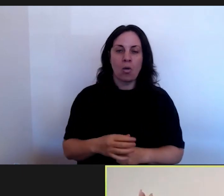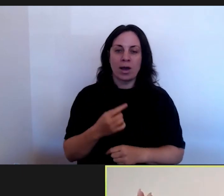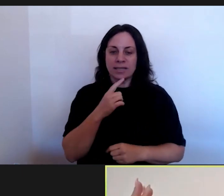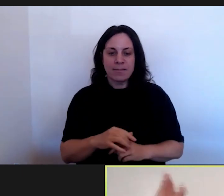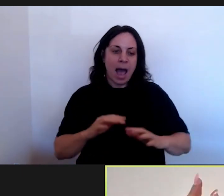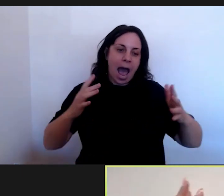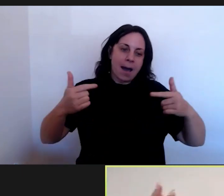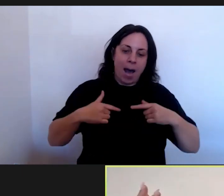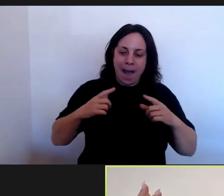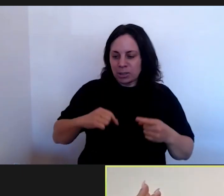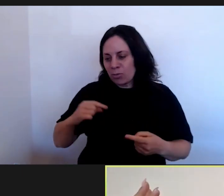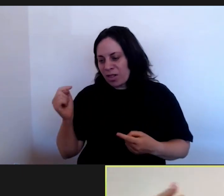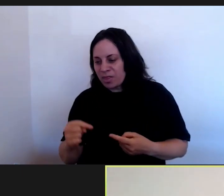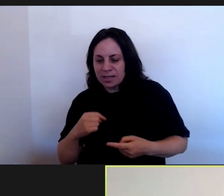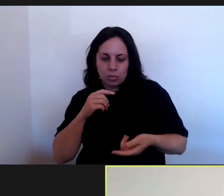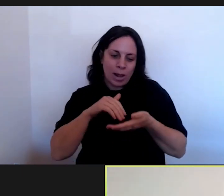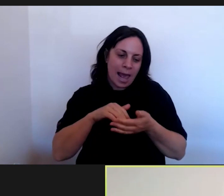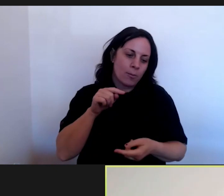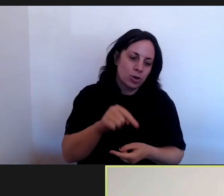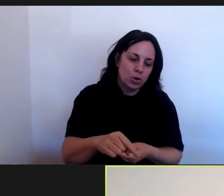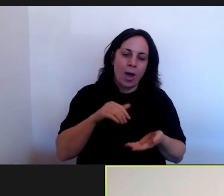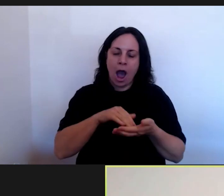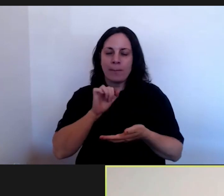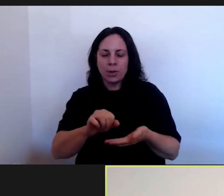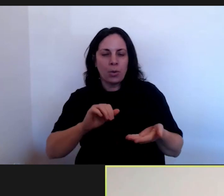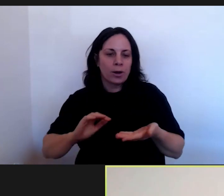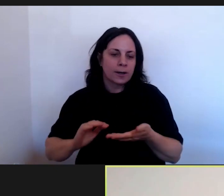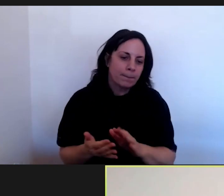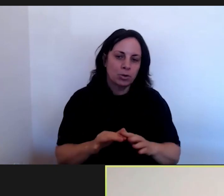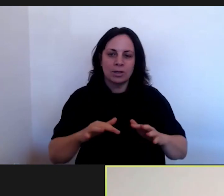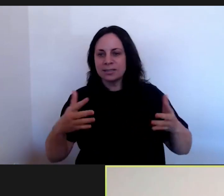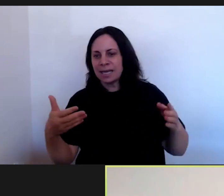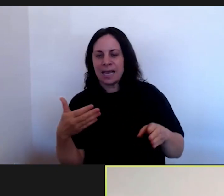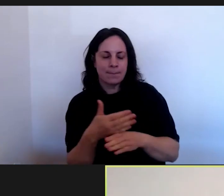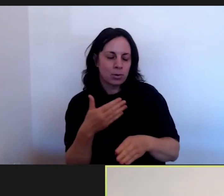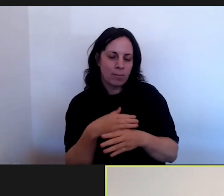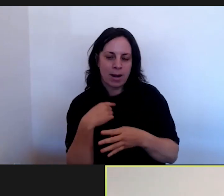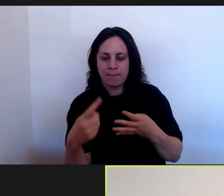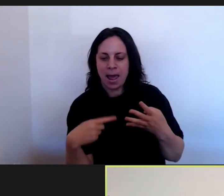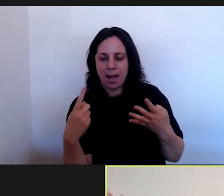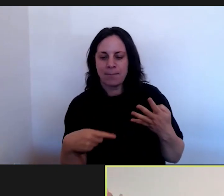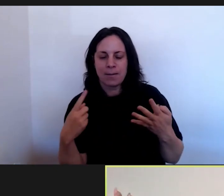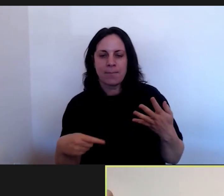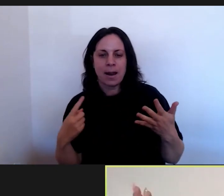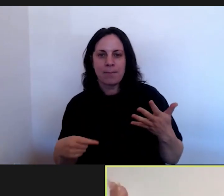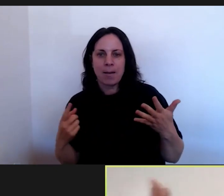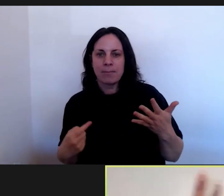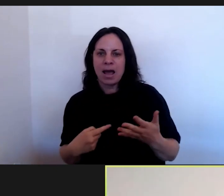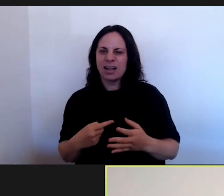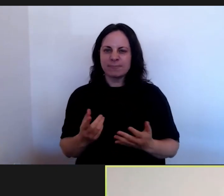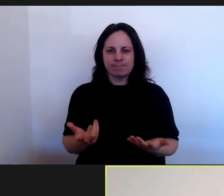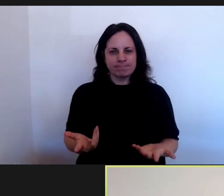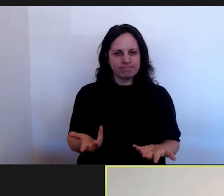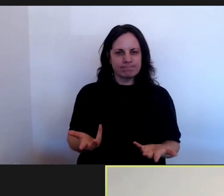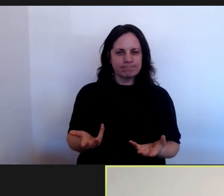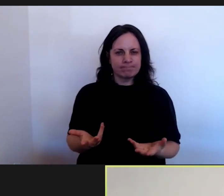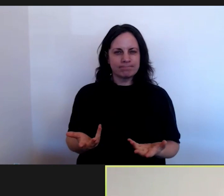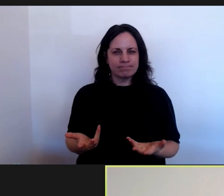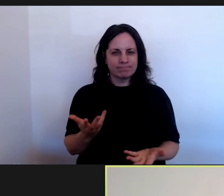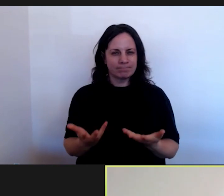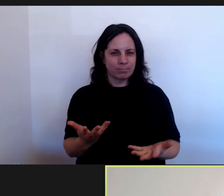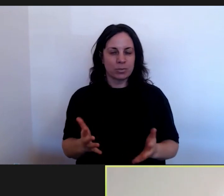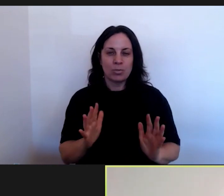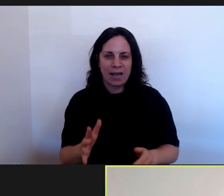going to help you and it's going to help your community. And look, I'm looking at employment issues for you. I never did anything with my master's apart from just submitting it so I can get